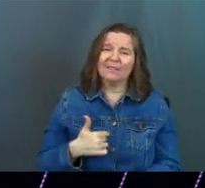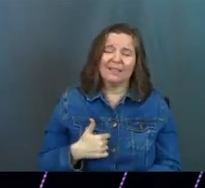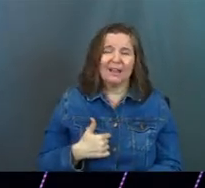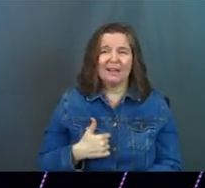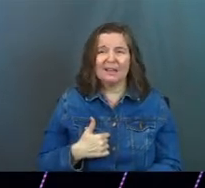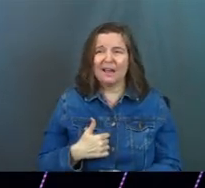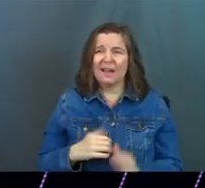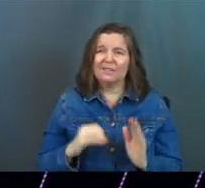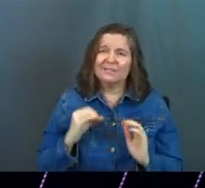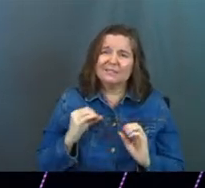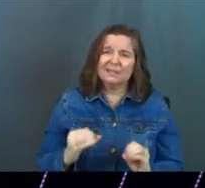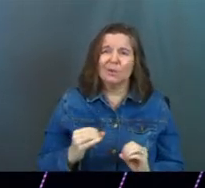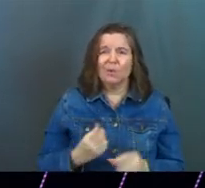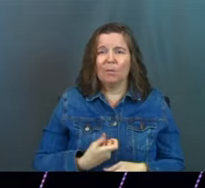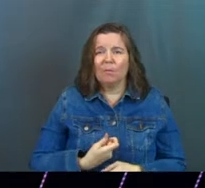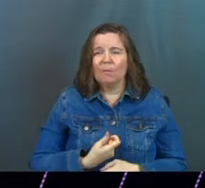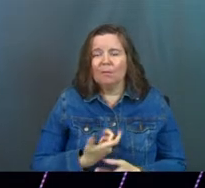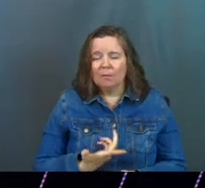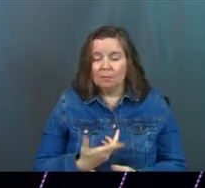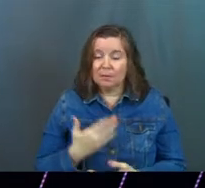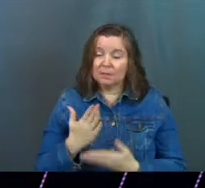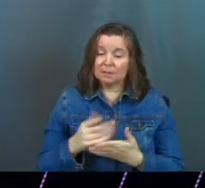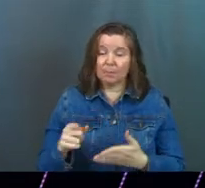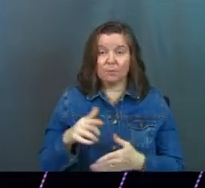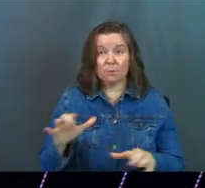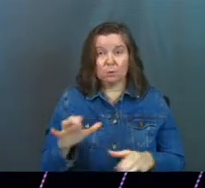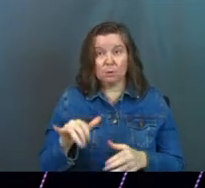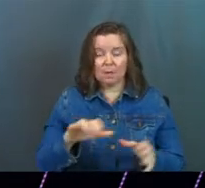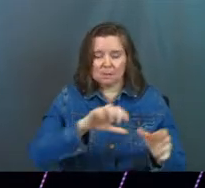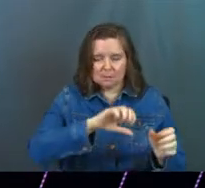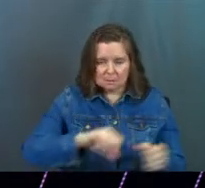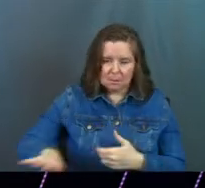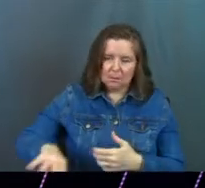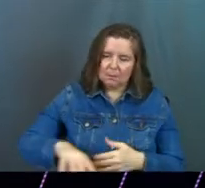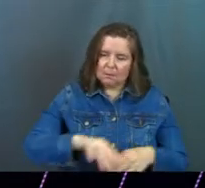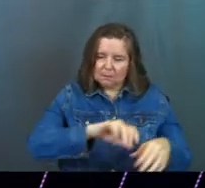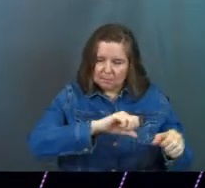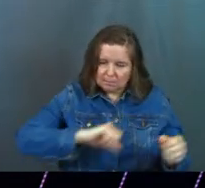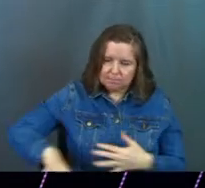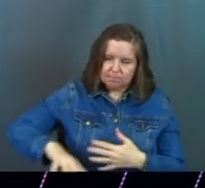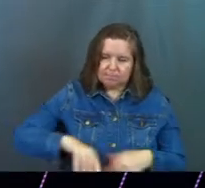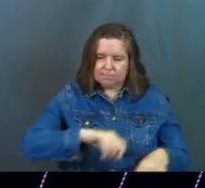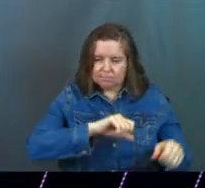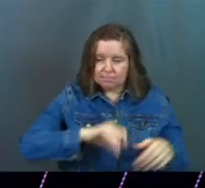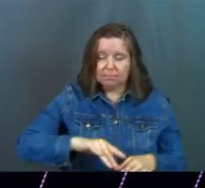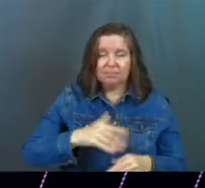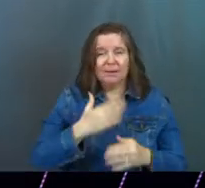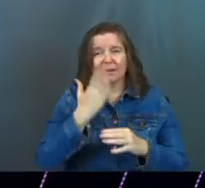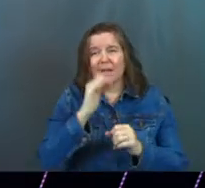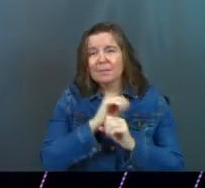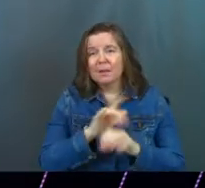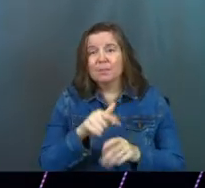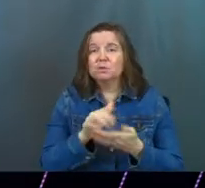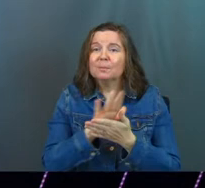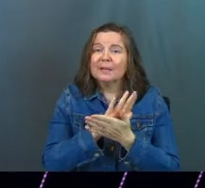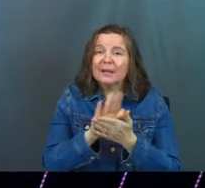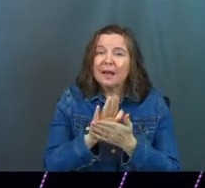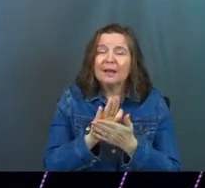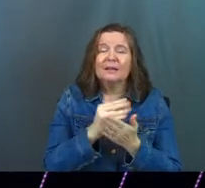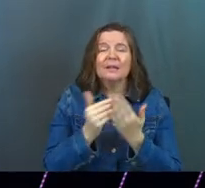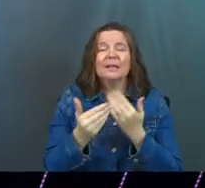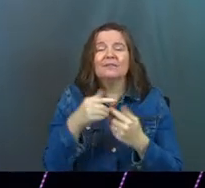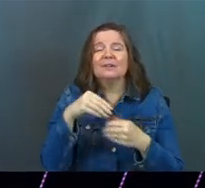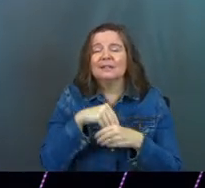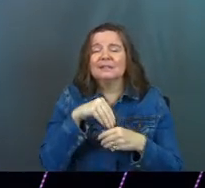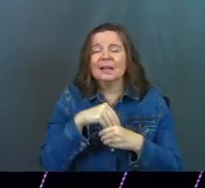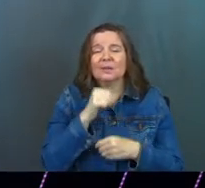like I'm coming from zero. And some of you have been doing that. God bless you. But to be kind even when